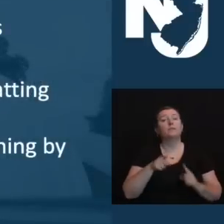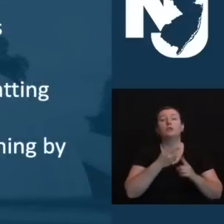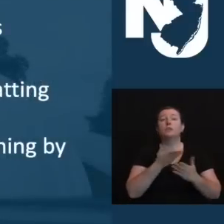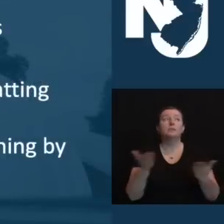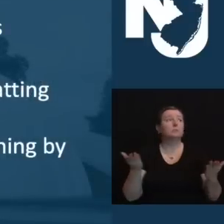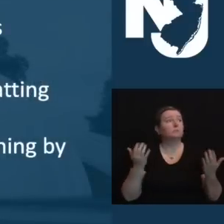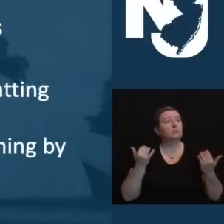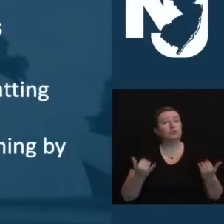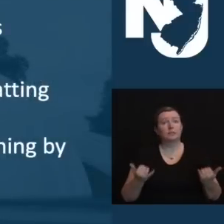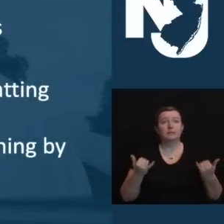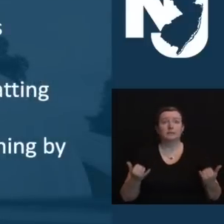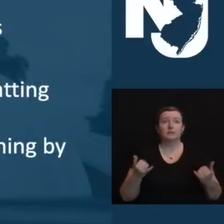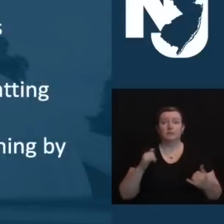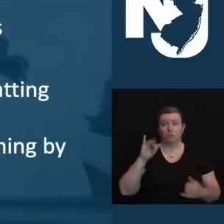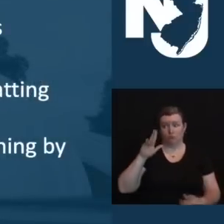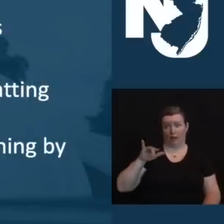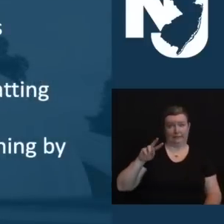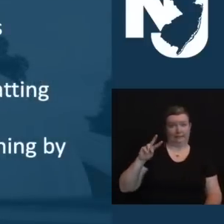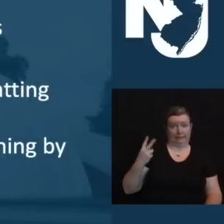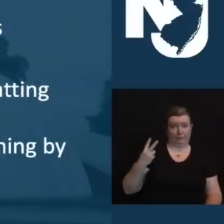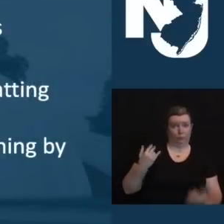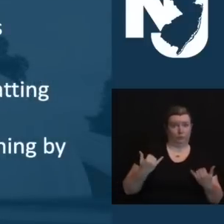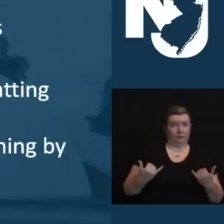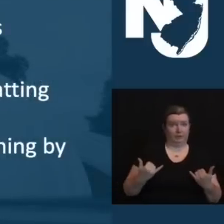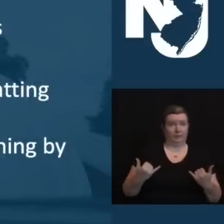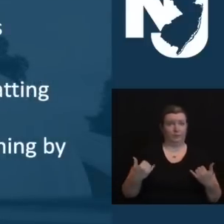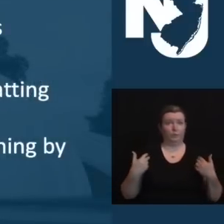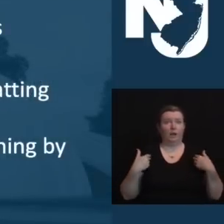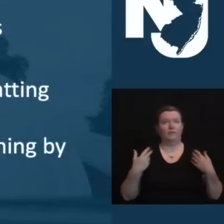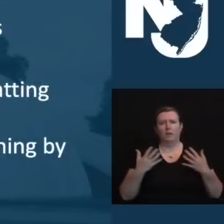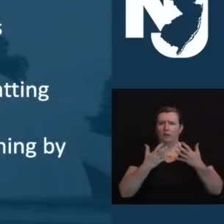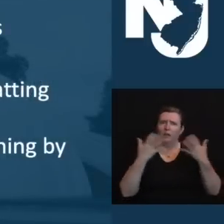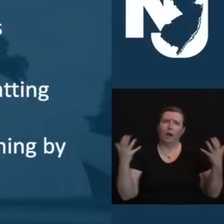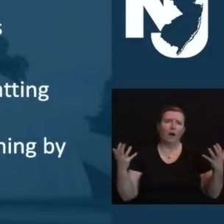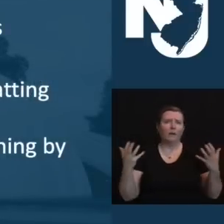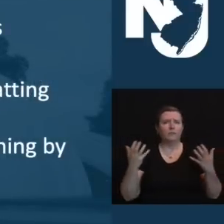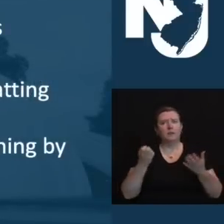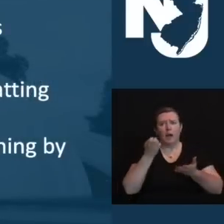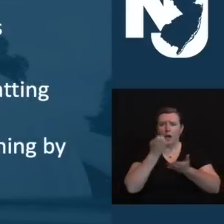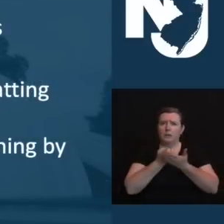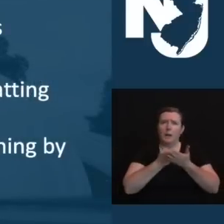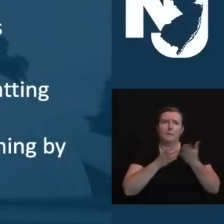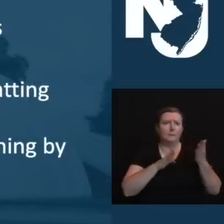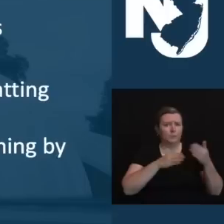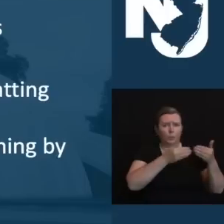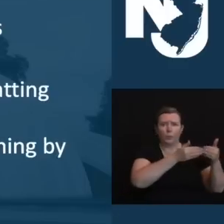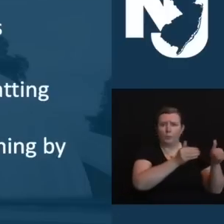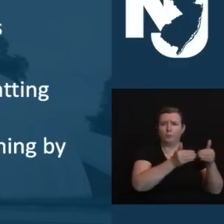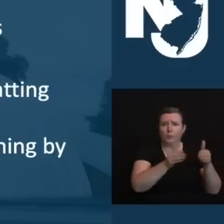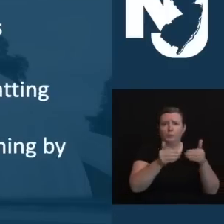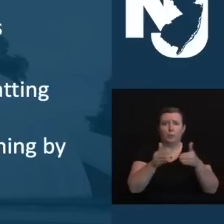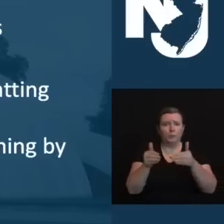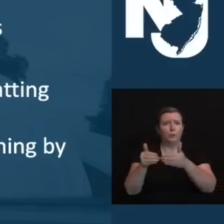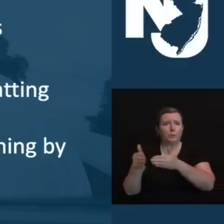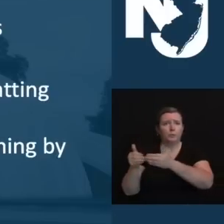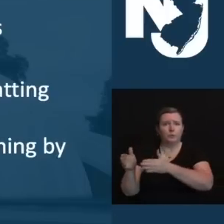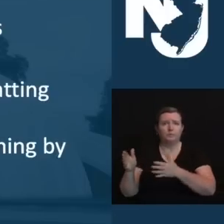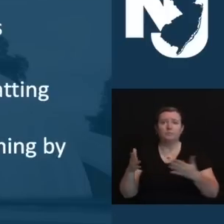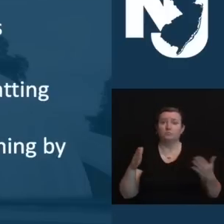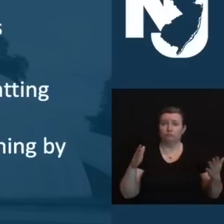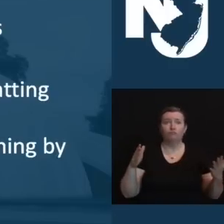is July 2nd, and we have a whole slate of economic restarts happening today as we head into the long Independence Day